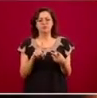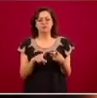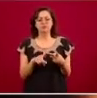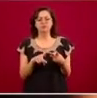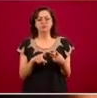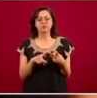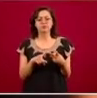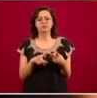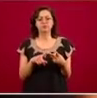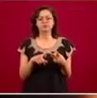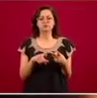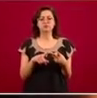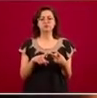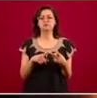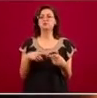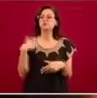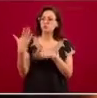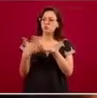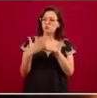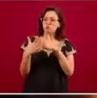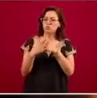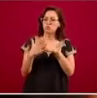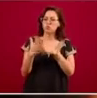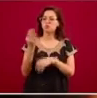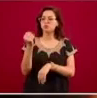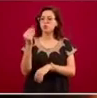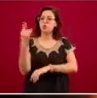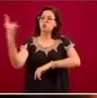And also I would like to ask you,